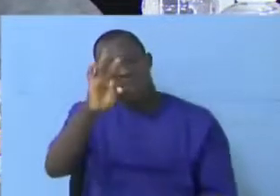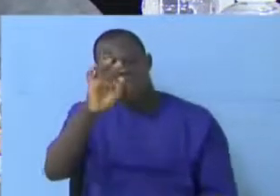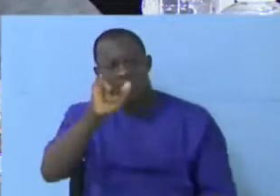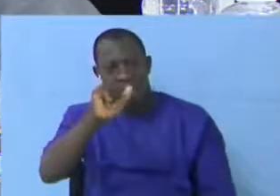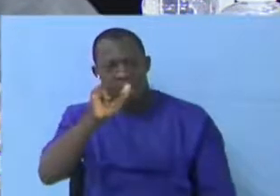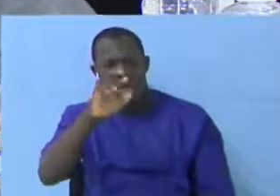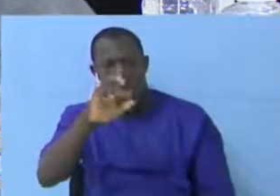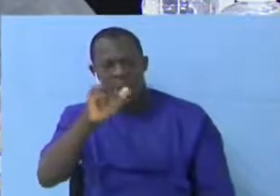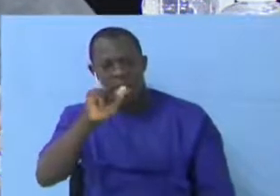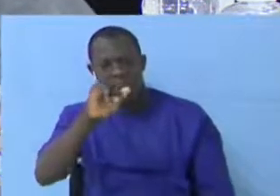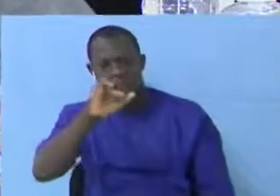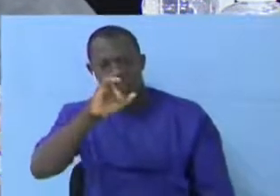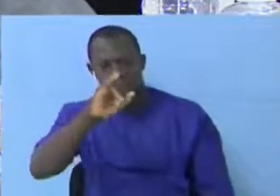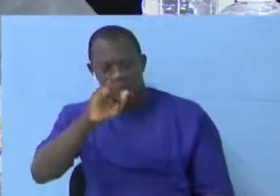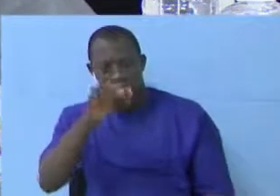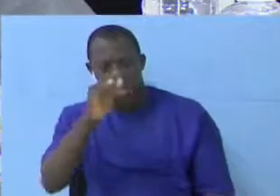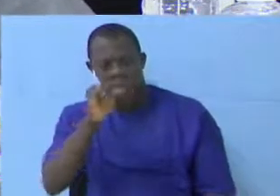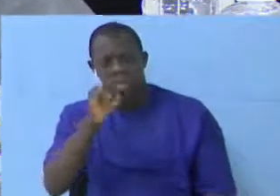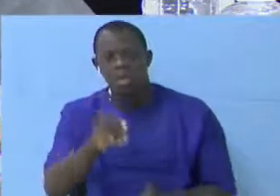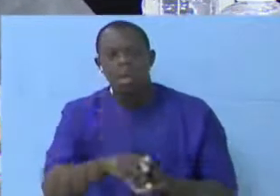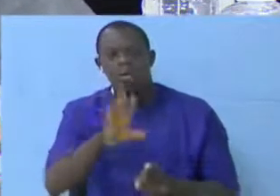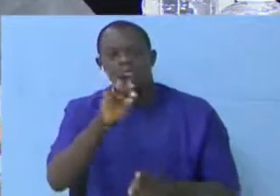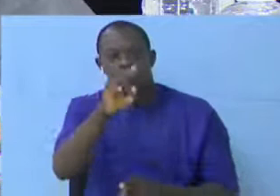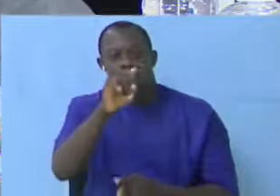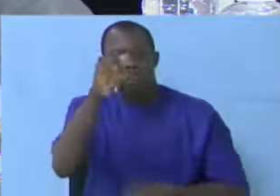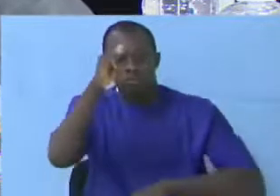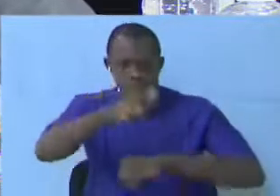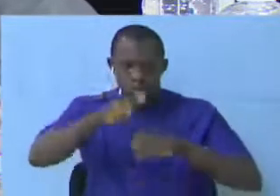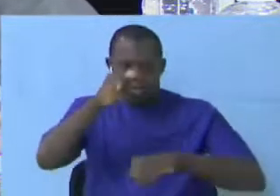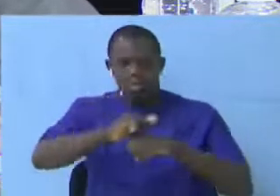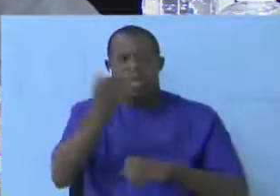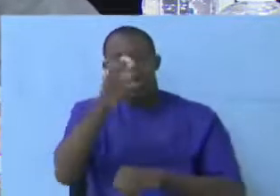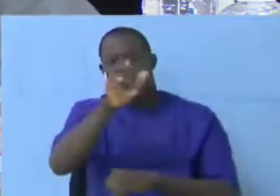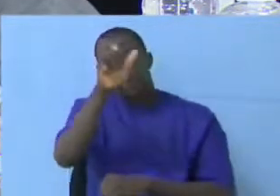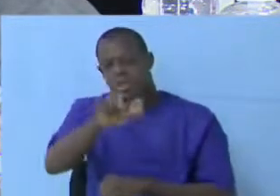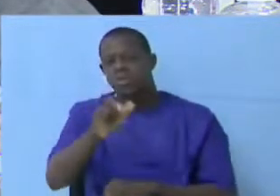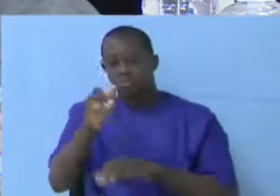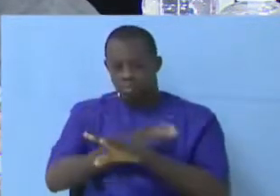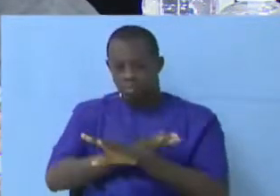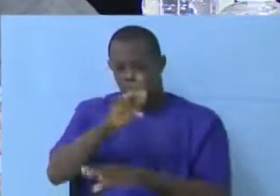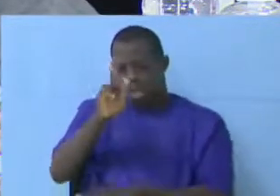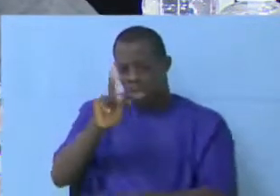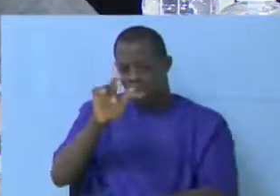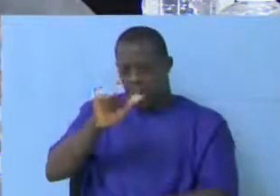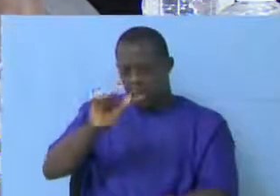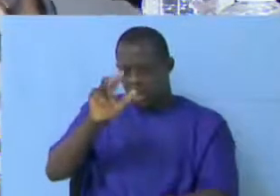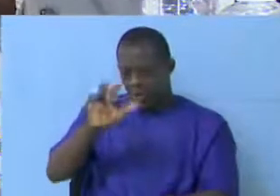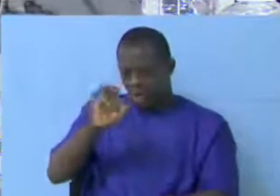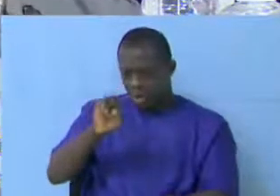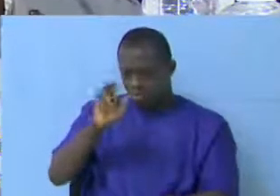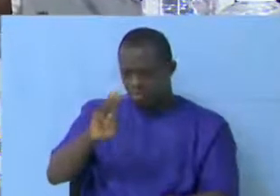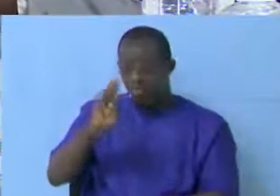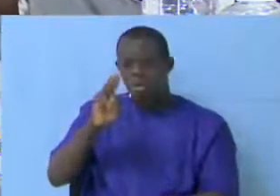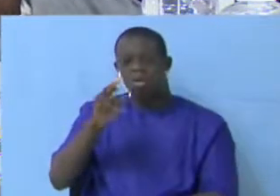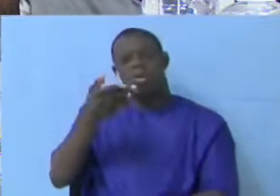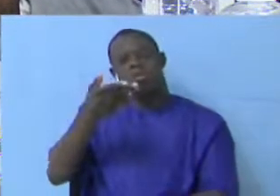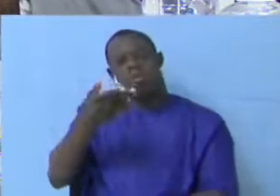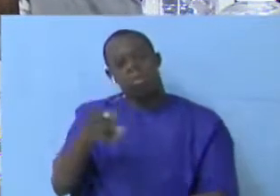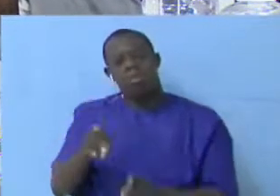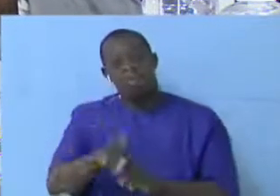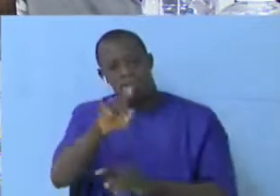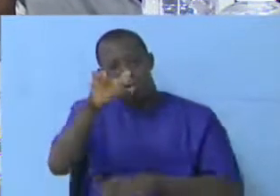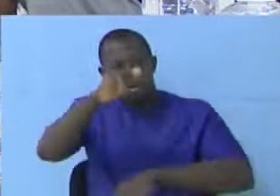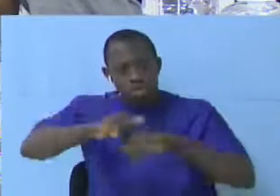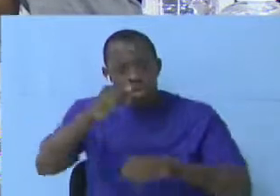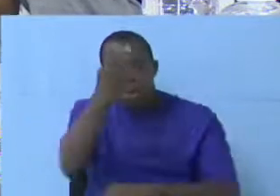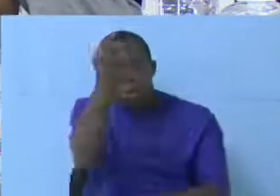true. Did you torture anybody after Kausu or before Kausu? Never in my life. Even people You tortured only one person